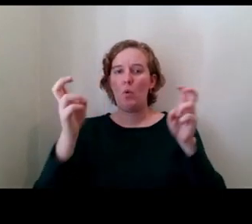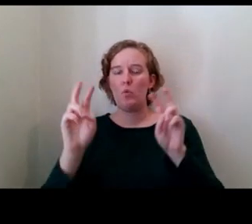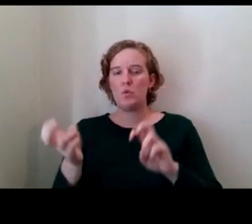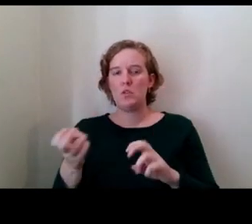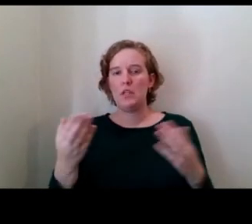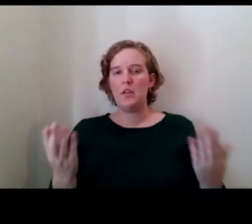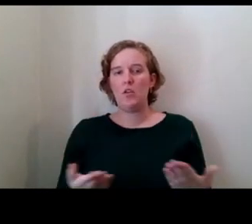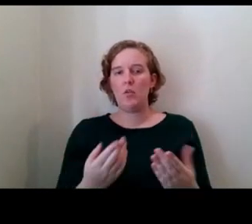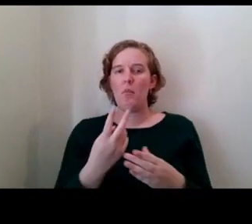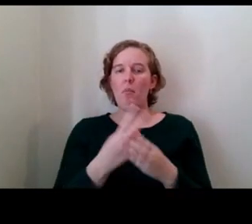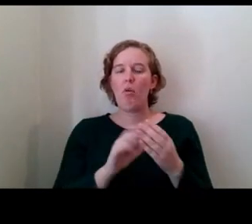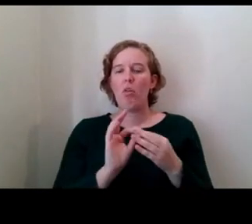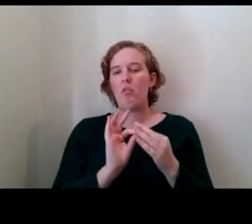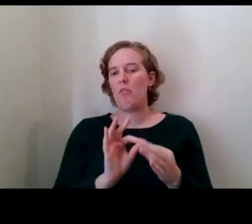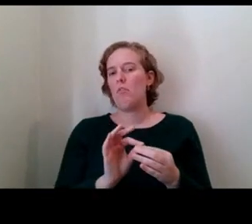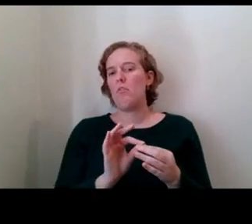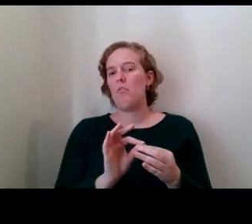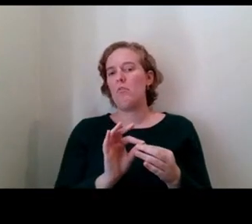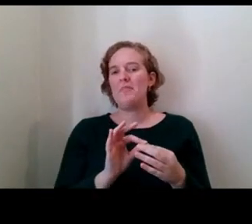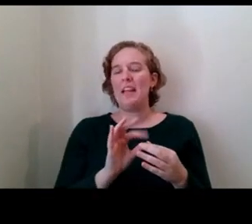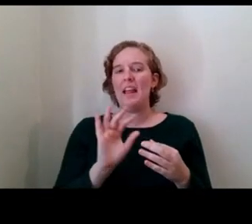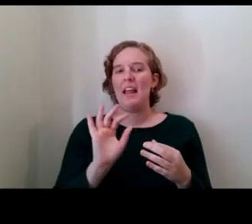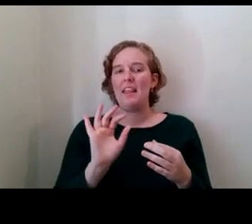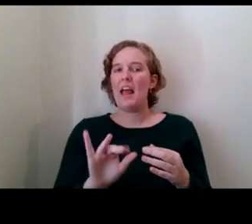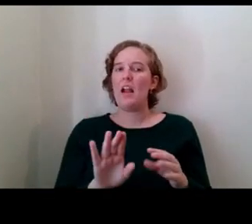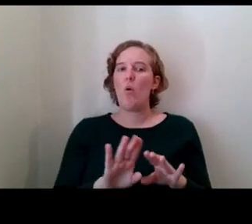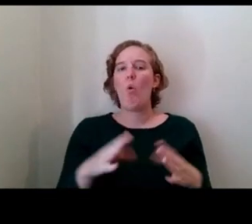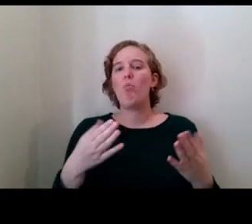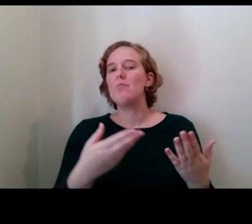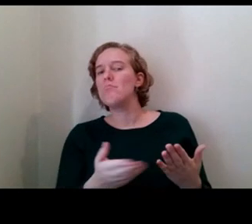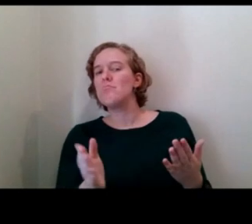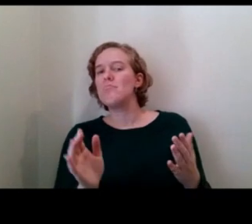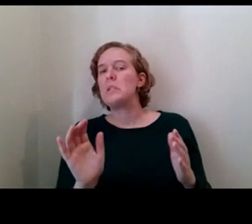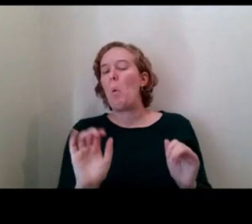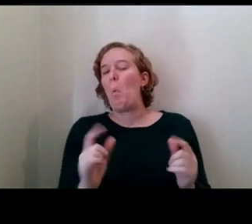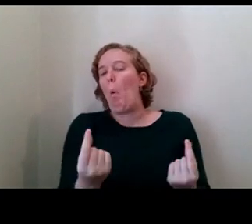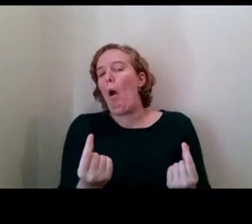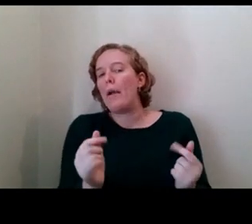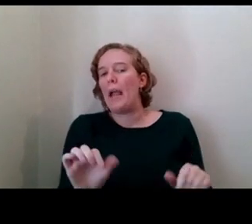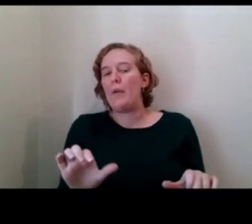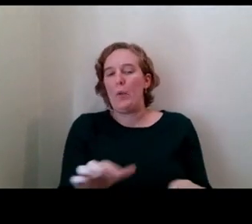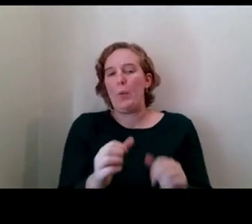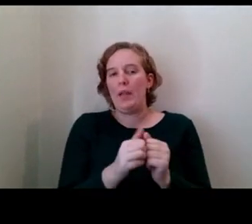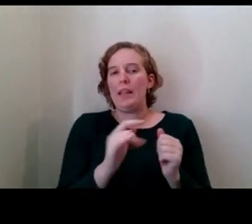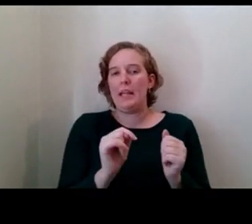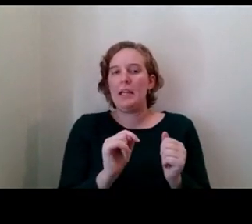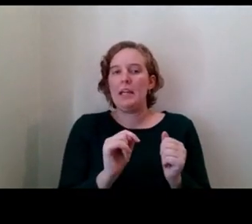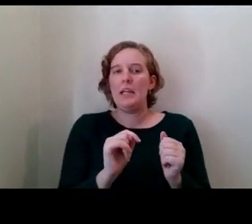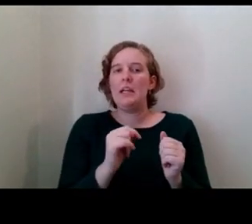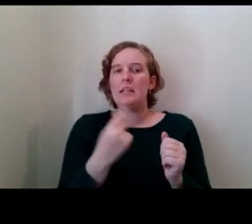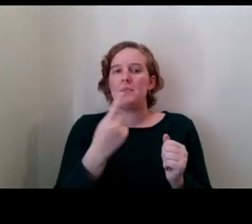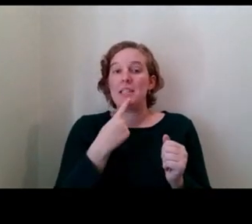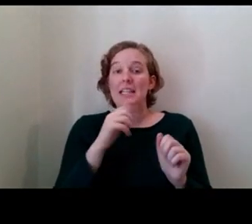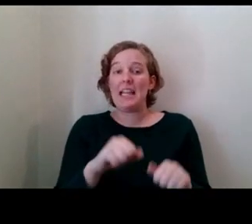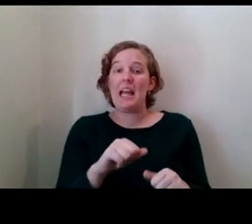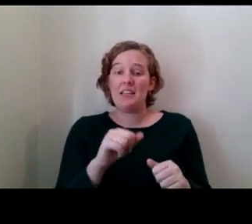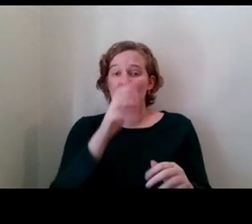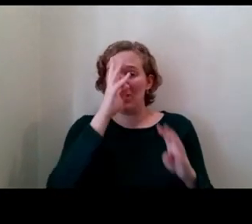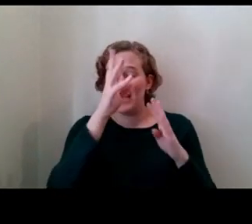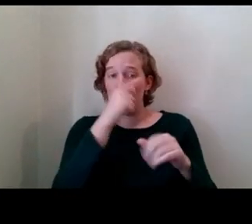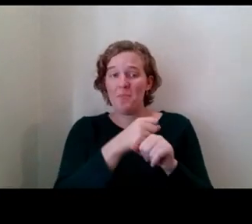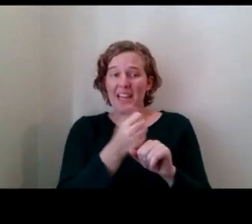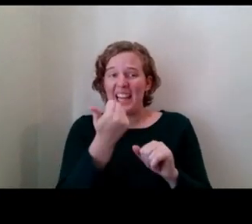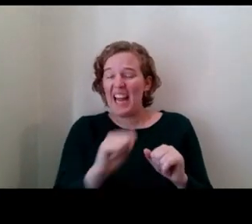of them allude to the open-ended nature of .NET Gadgeteer. So one student said, well, you can be creative and make anything, really. You